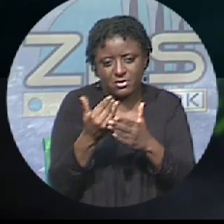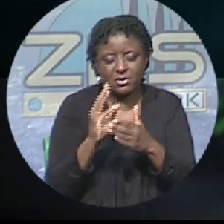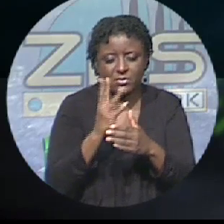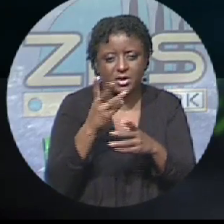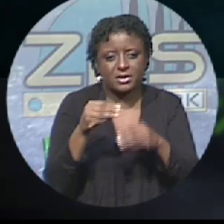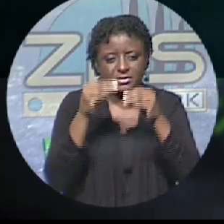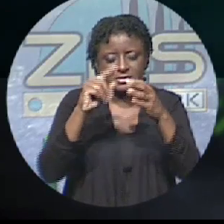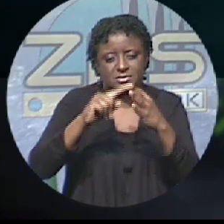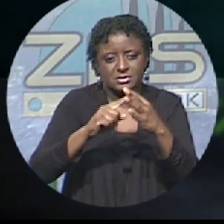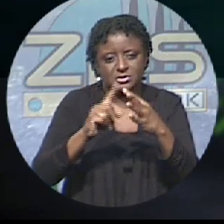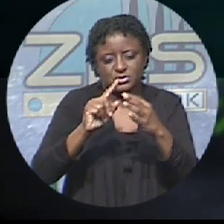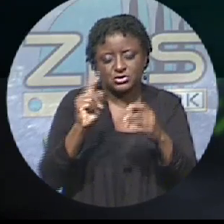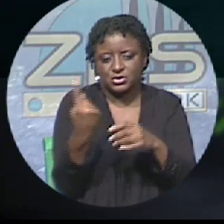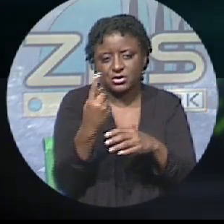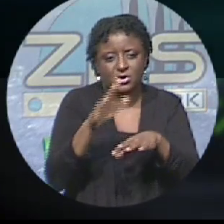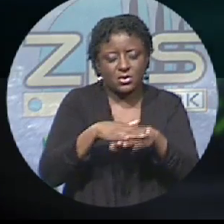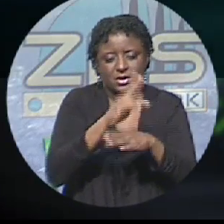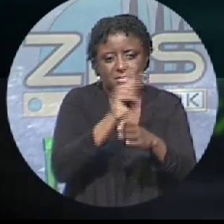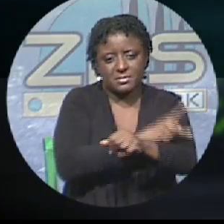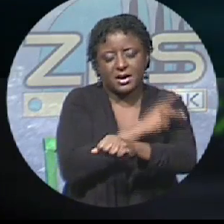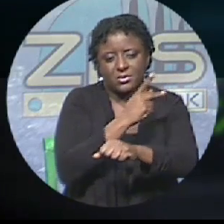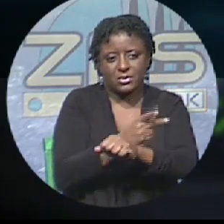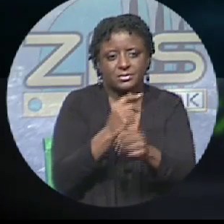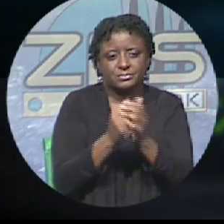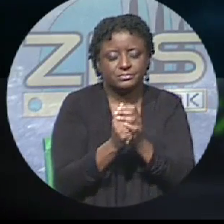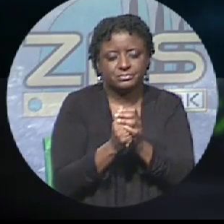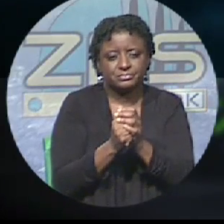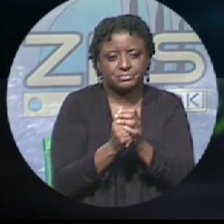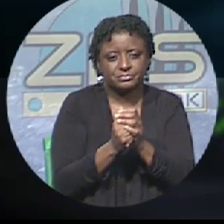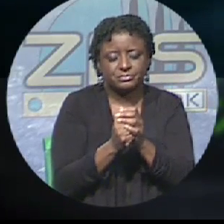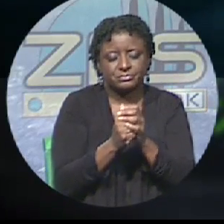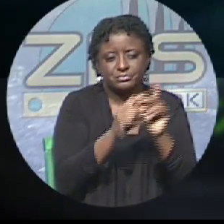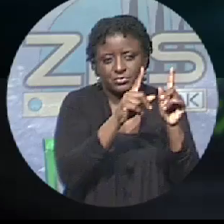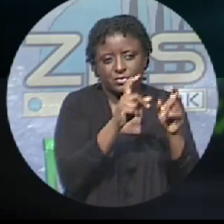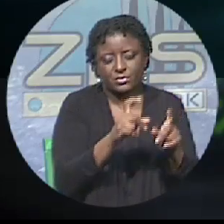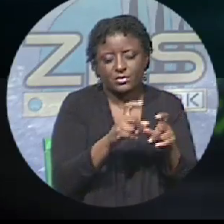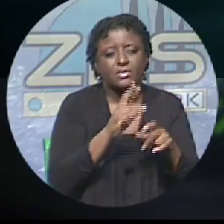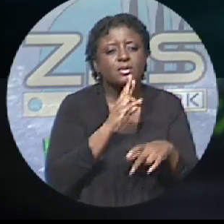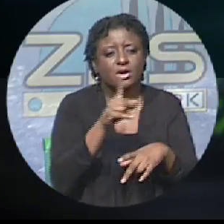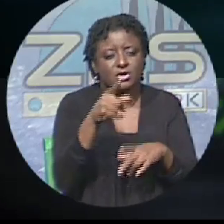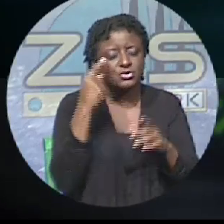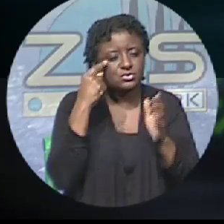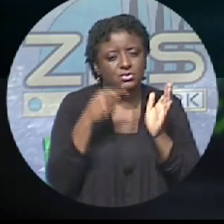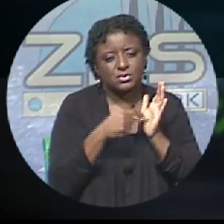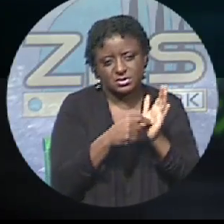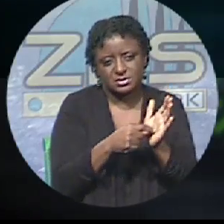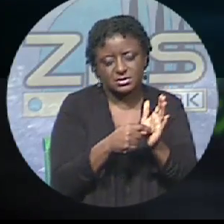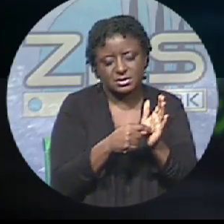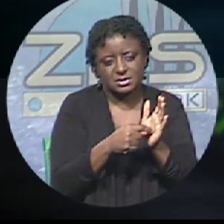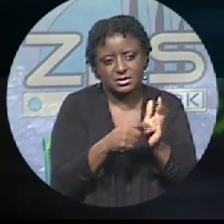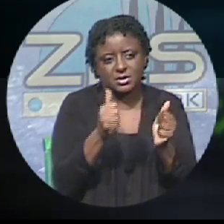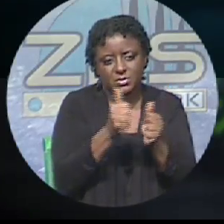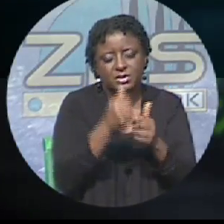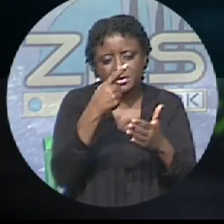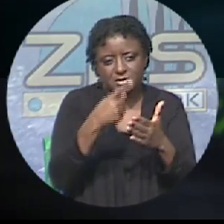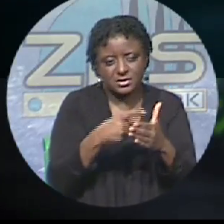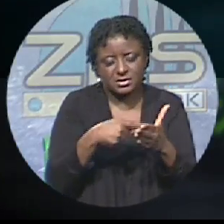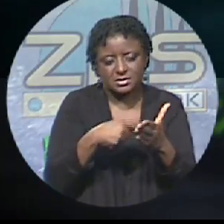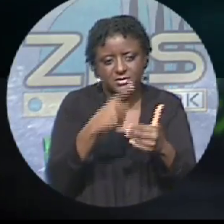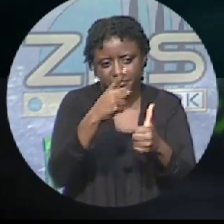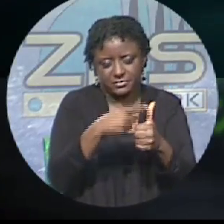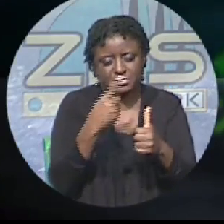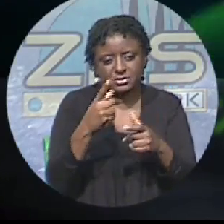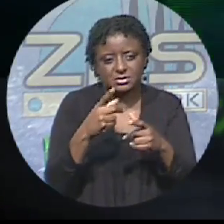them. Are you noticing, or are you recognizing now that with this initial assessment that you will